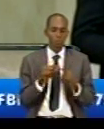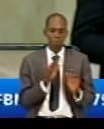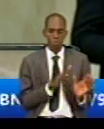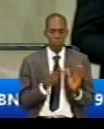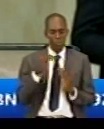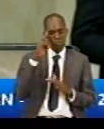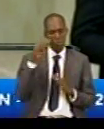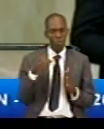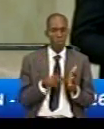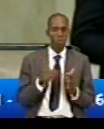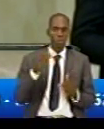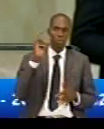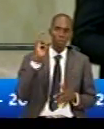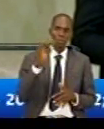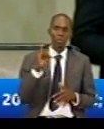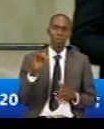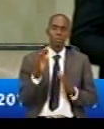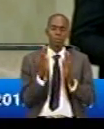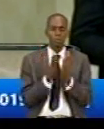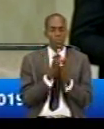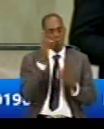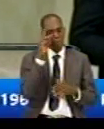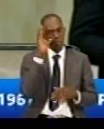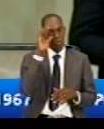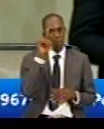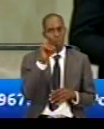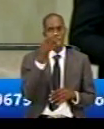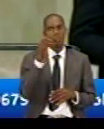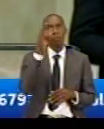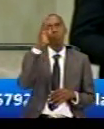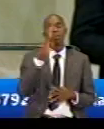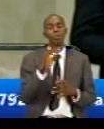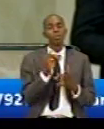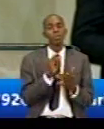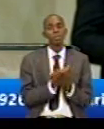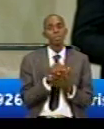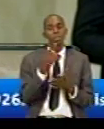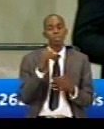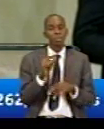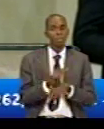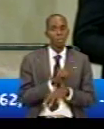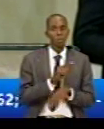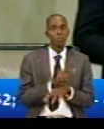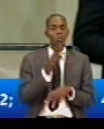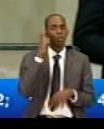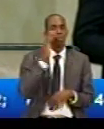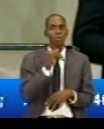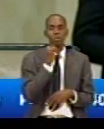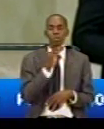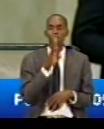God, help him that his labor will not be in vain. Open your mouth and pray.